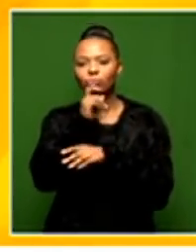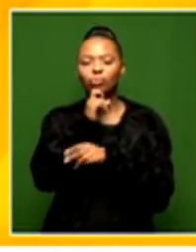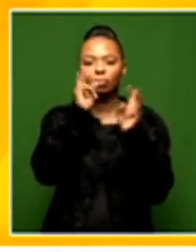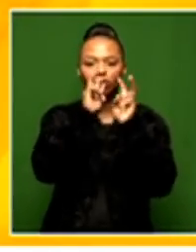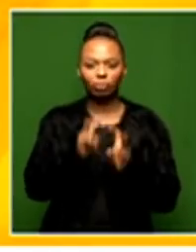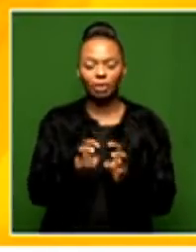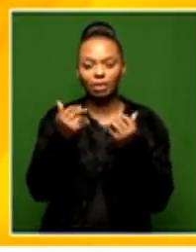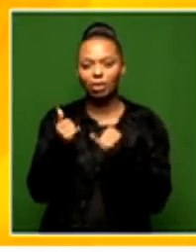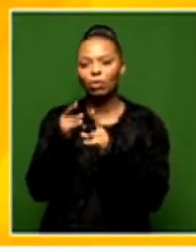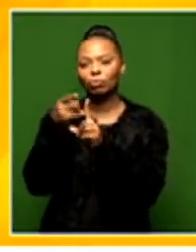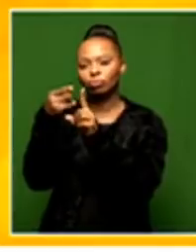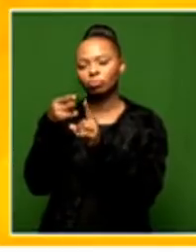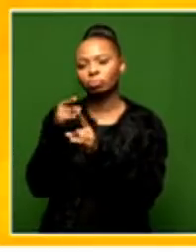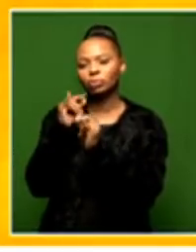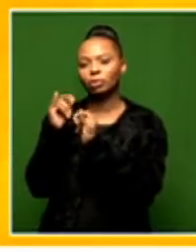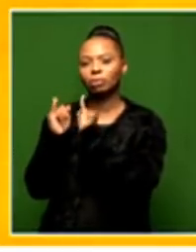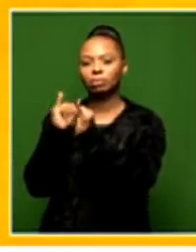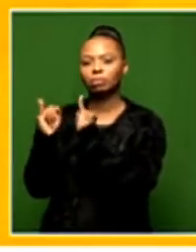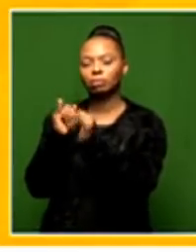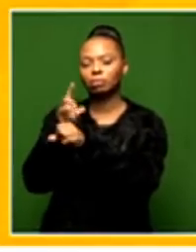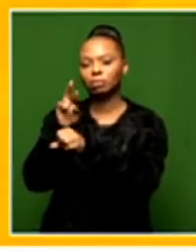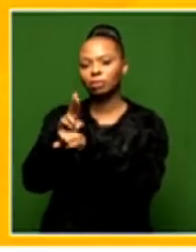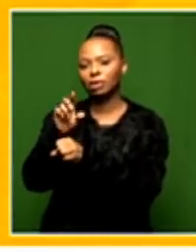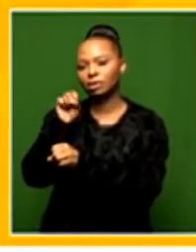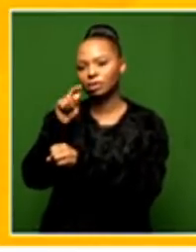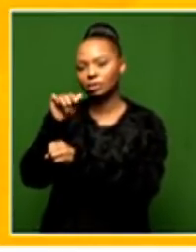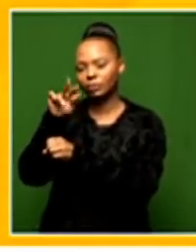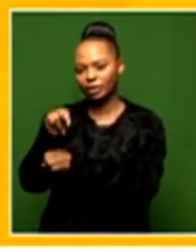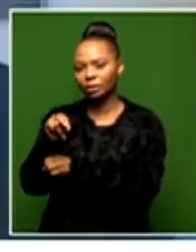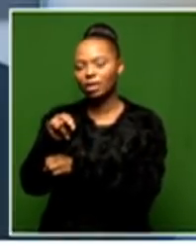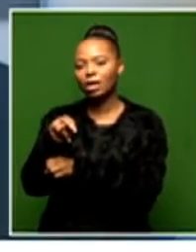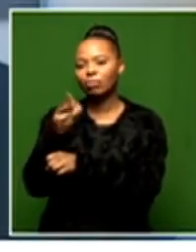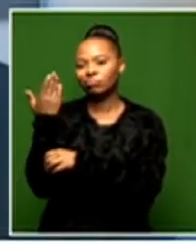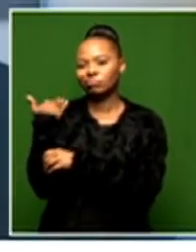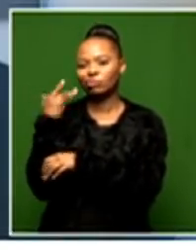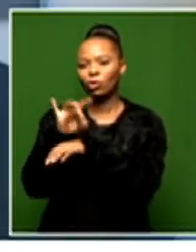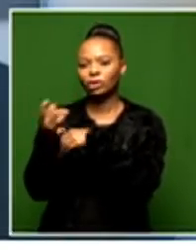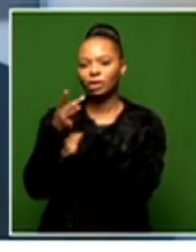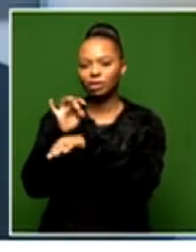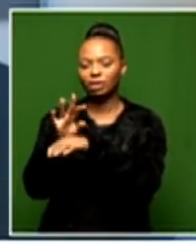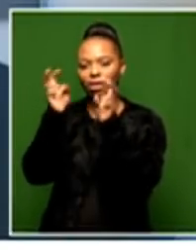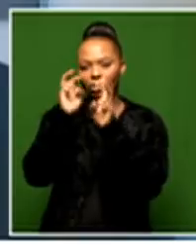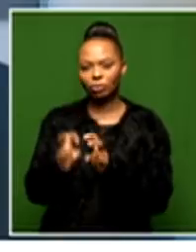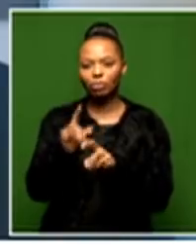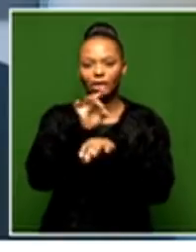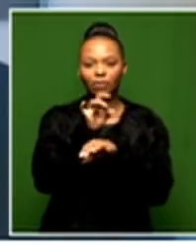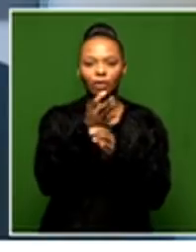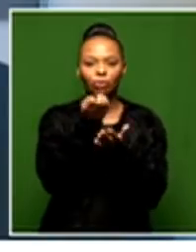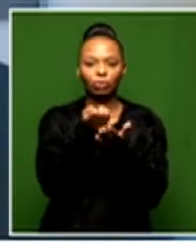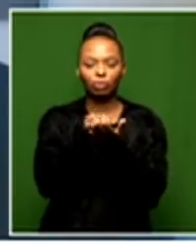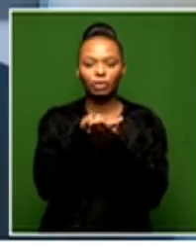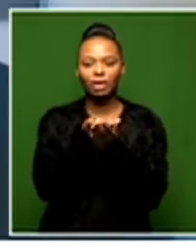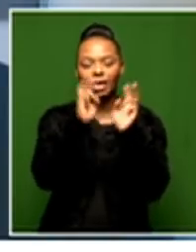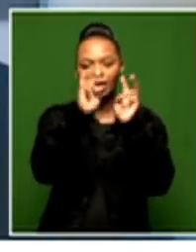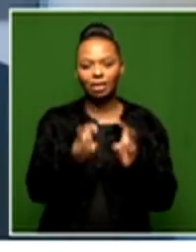further, we're joined by Dr. Stephen Labson, who is a former consultant to Eskom and an advising economist with expertise in energy